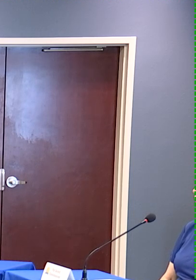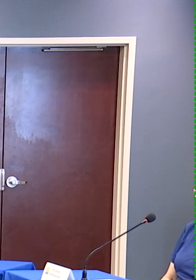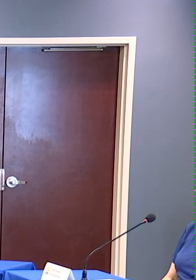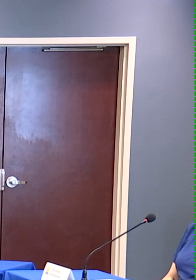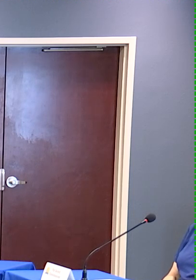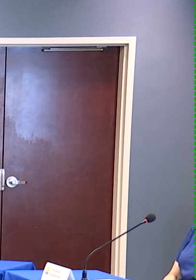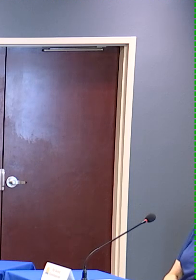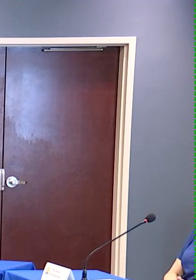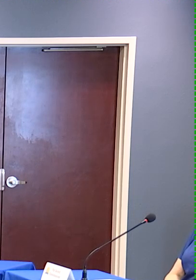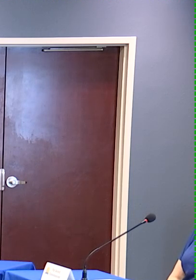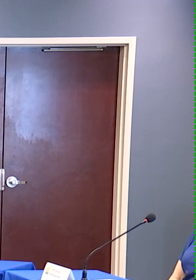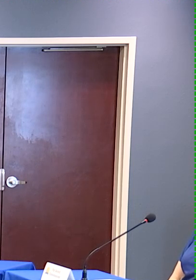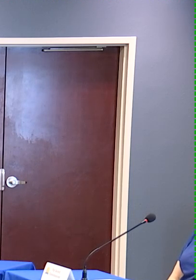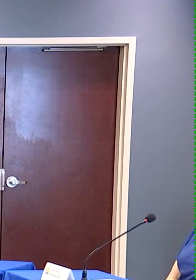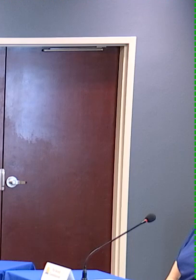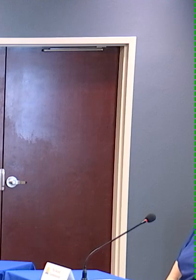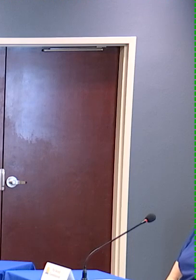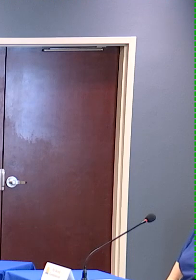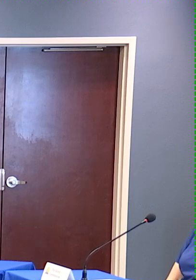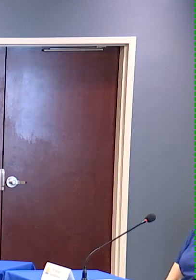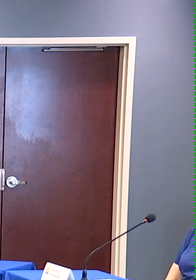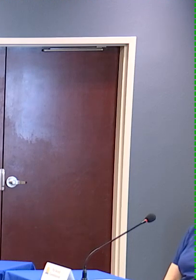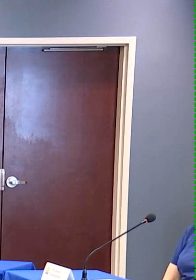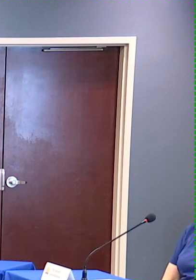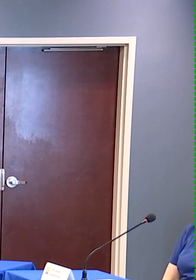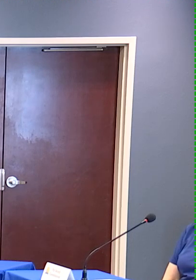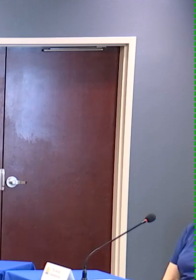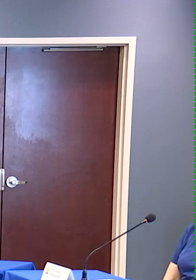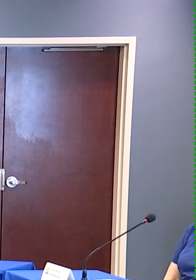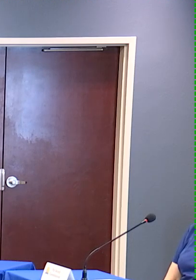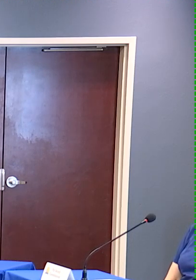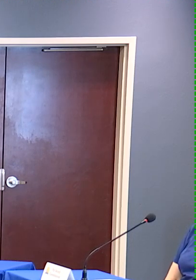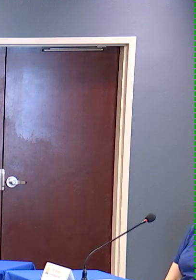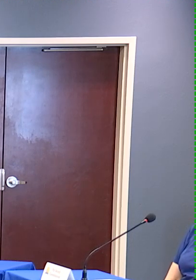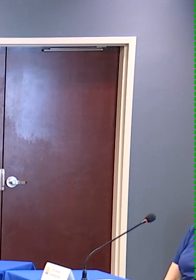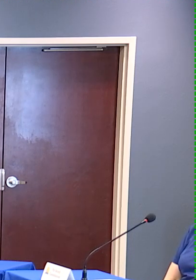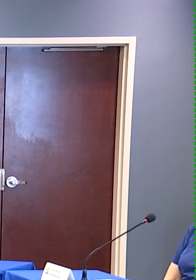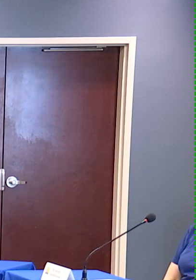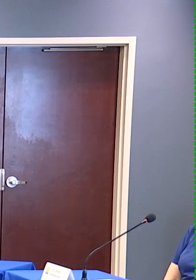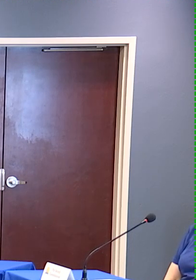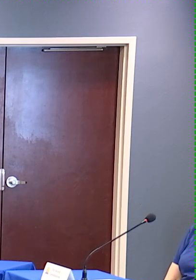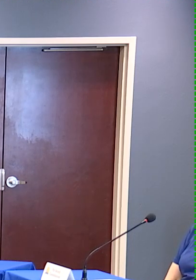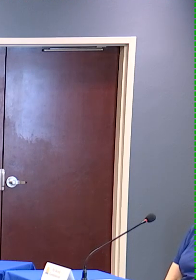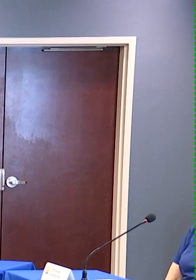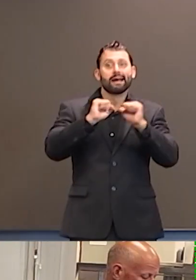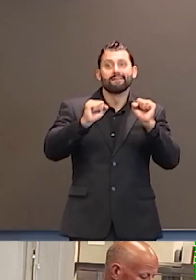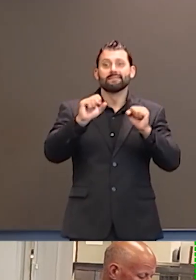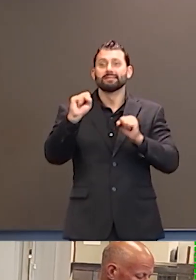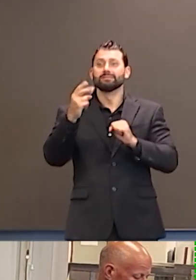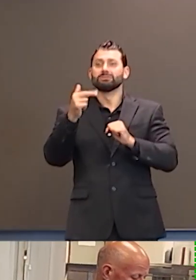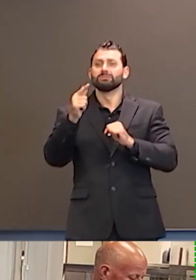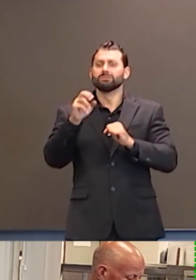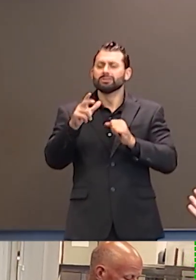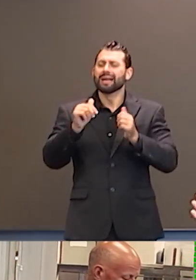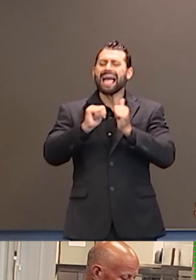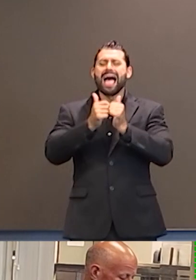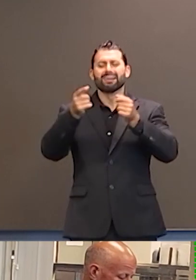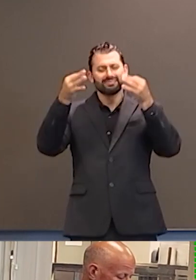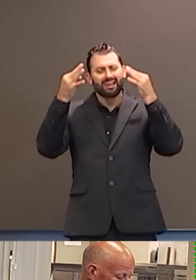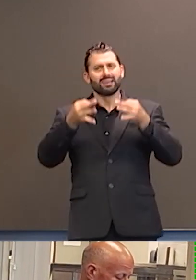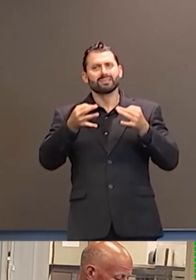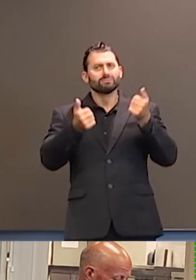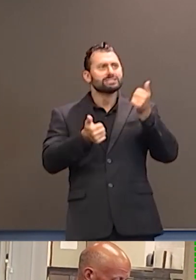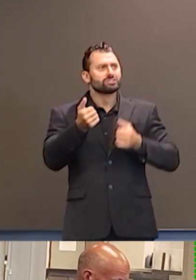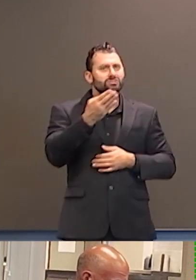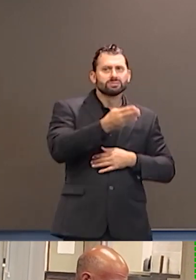out there wanted to go to a shelter how do they how are they directed or which shelter do they choose to go they can they can choose to go which on